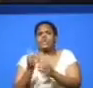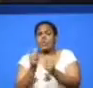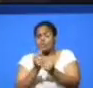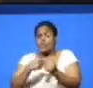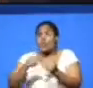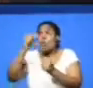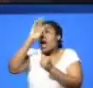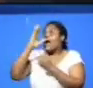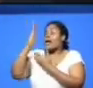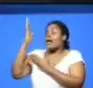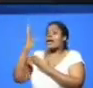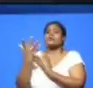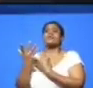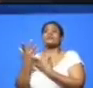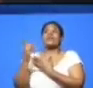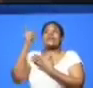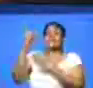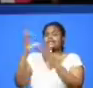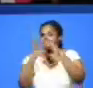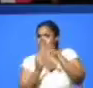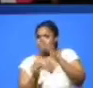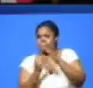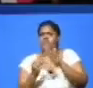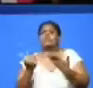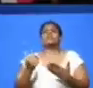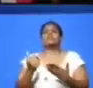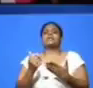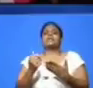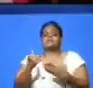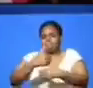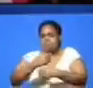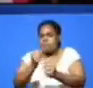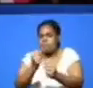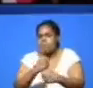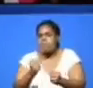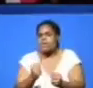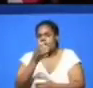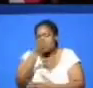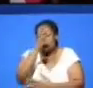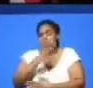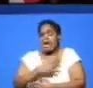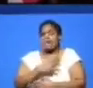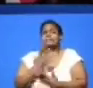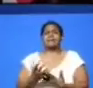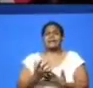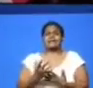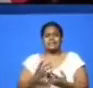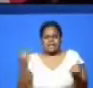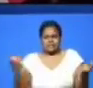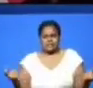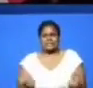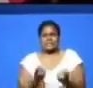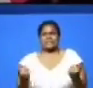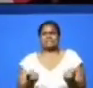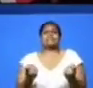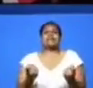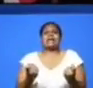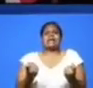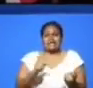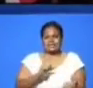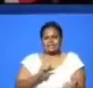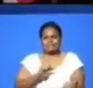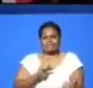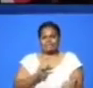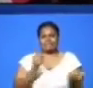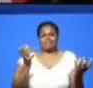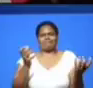likeness he made man. Sin has deformed us, but Christ came to transform us. And